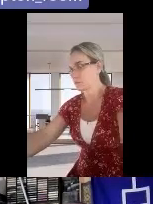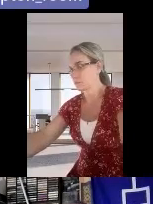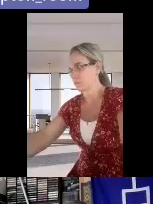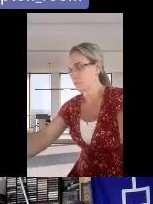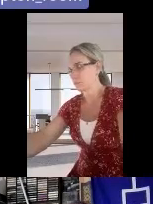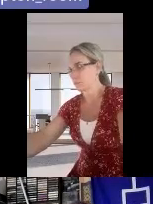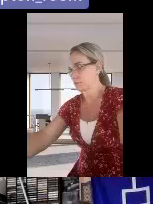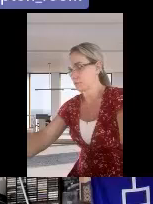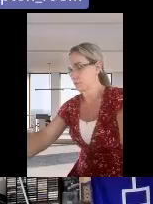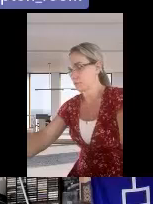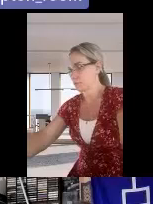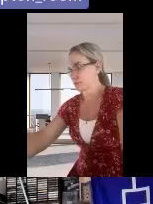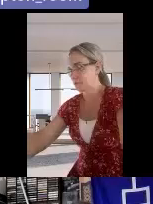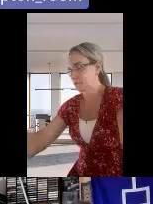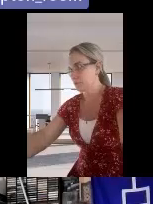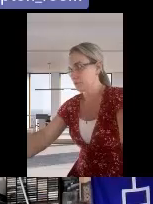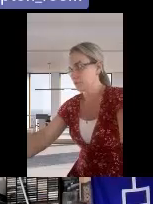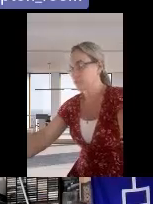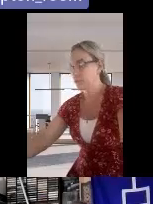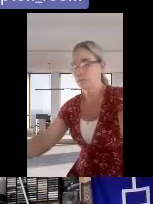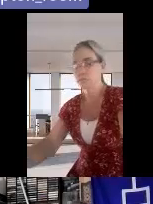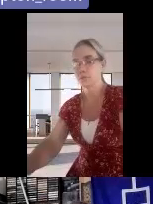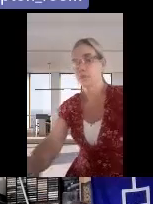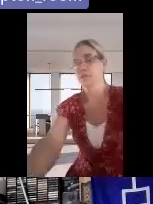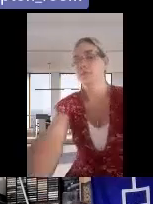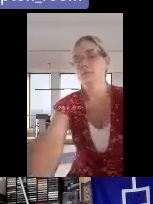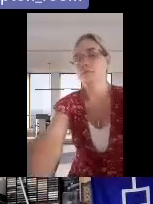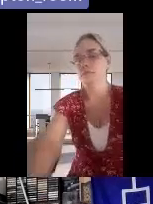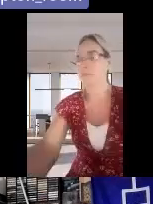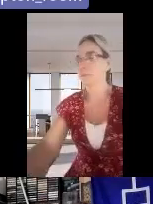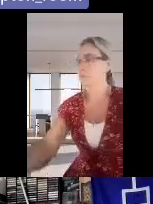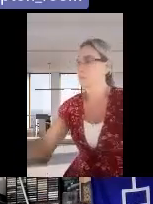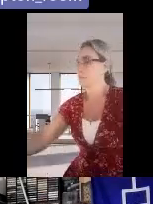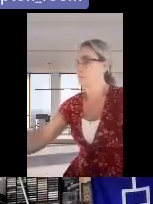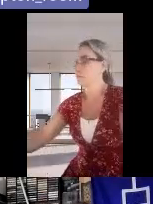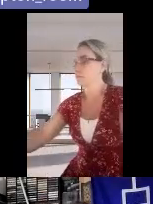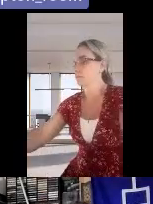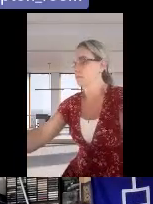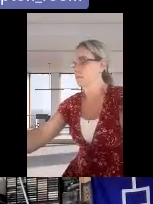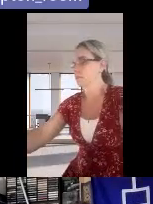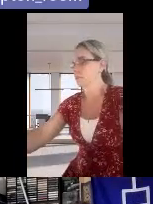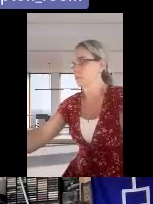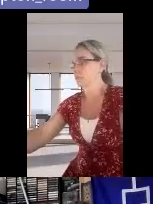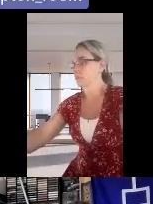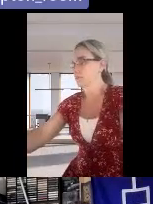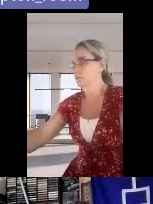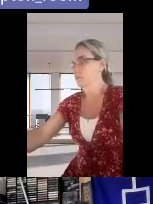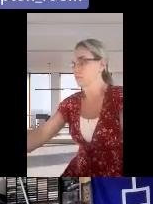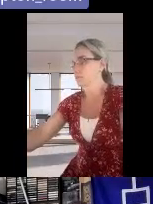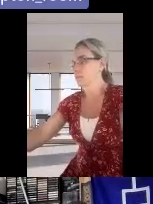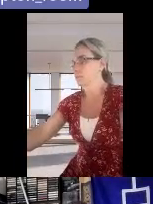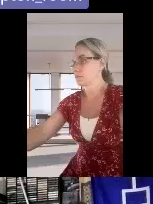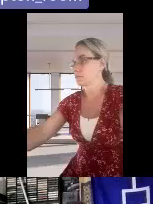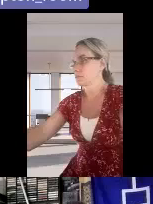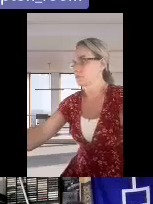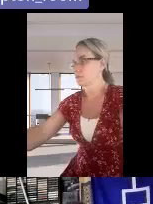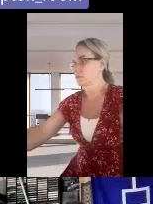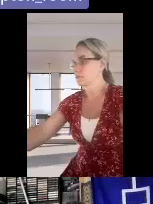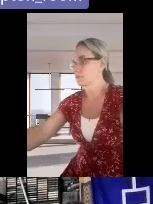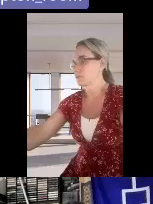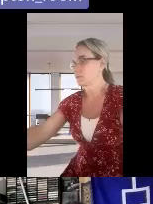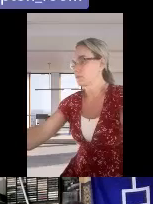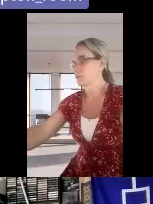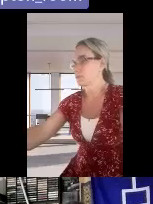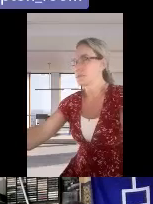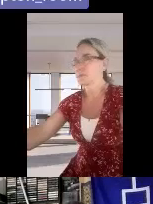to include. And also what we have in those budget expenses for